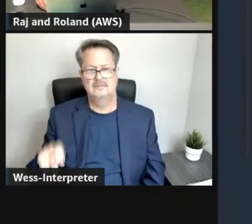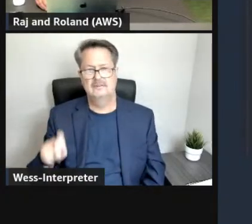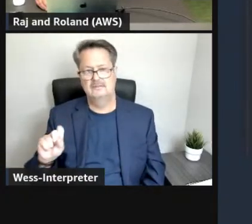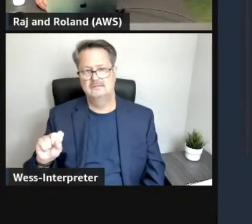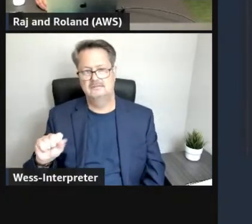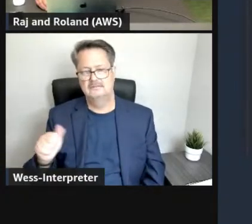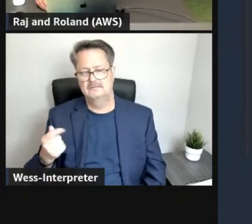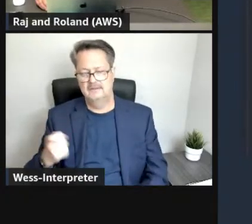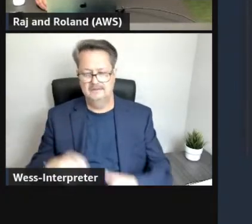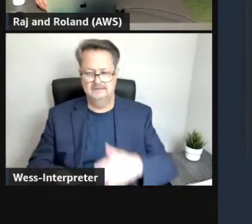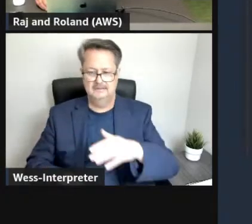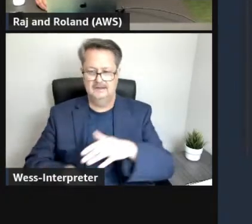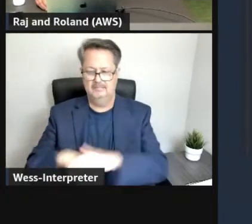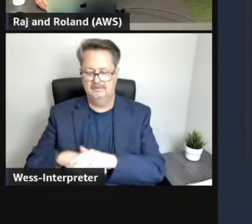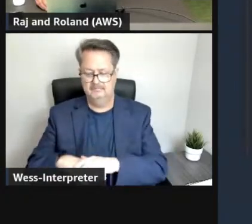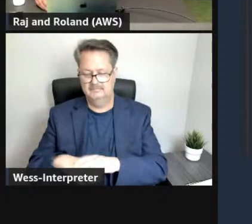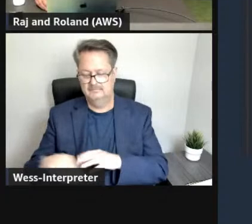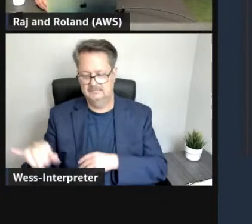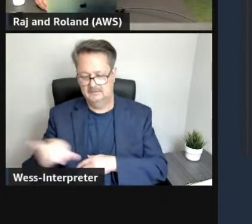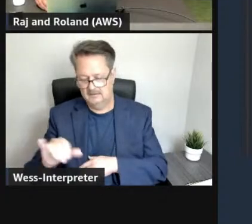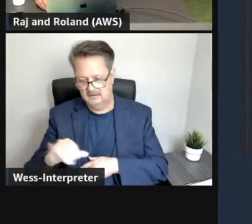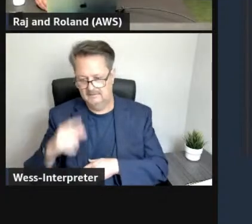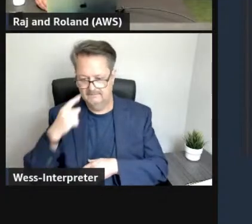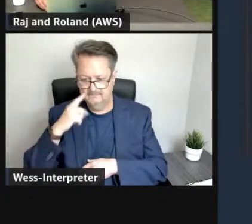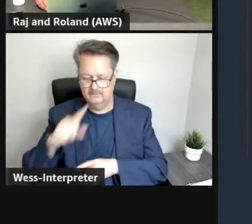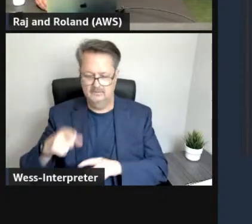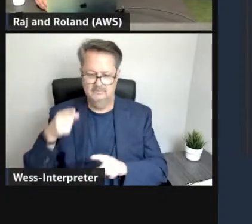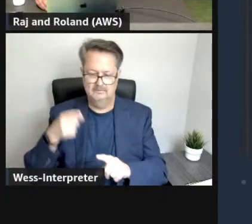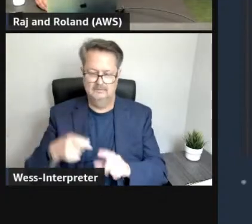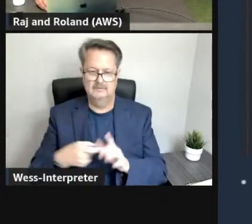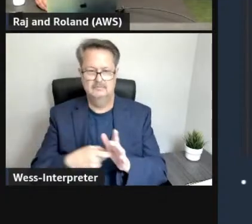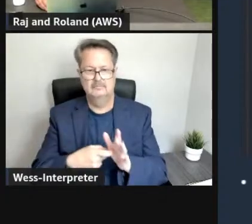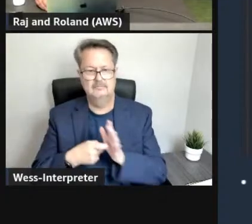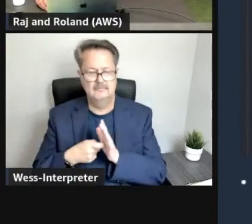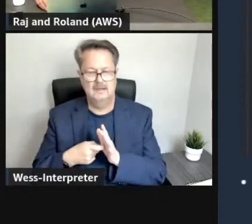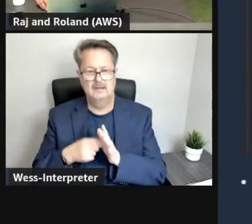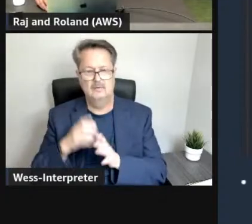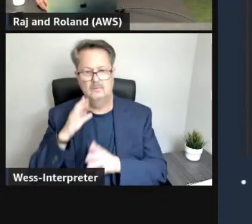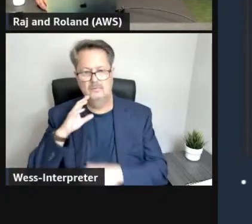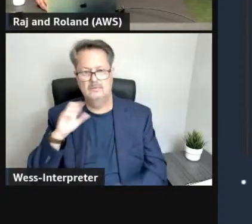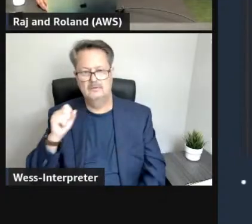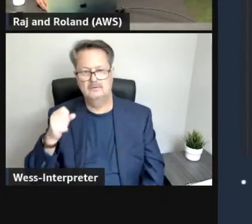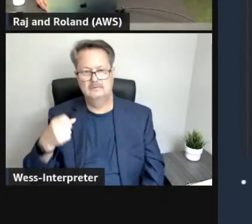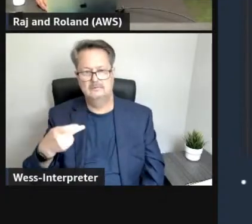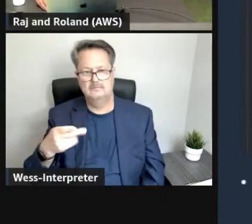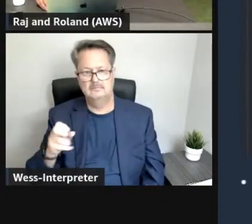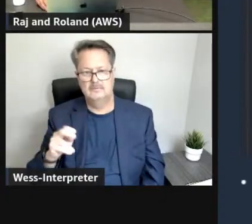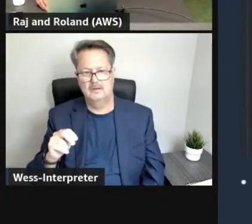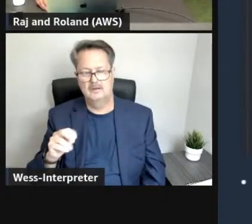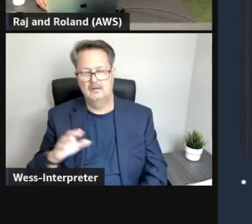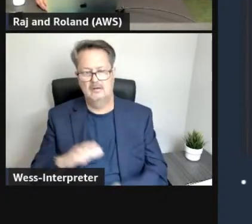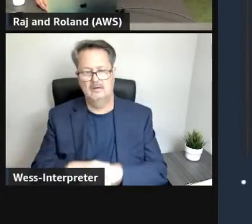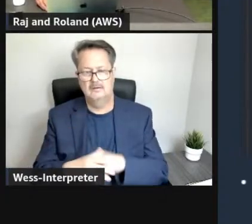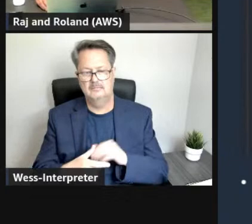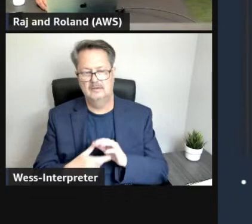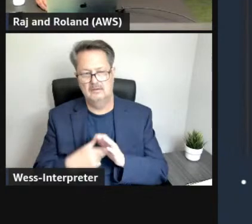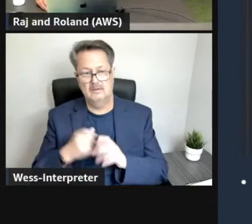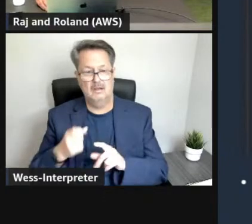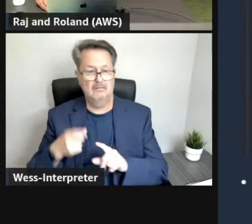carpenter.sh/capacity type in Spot, on demand. It is going to prioritize Spot instances. You can also specify